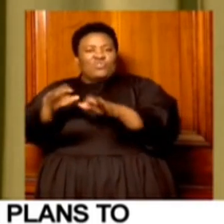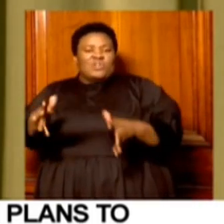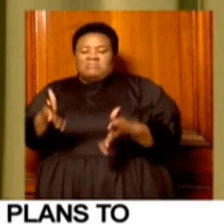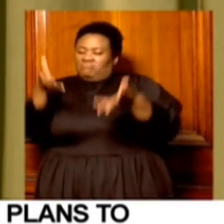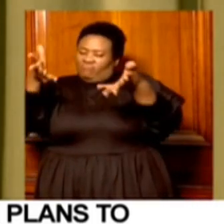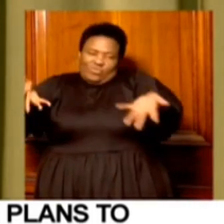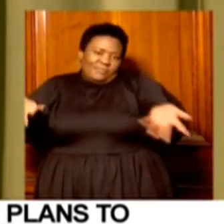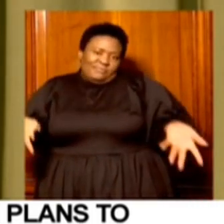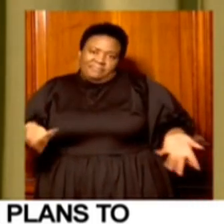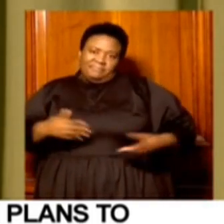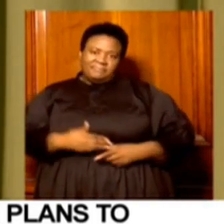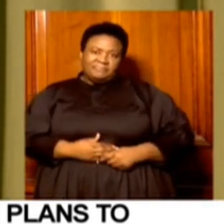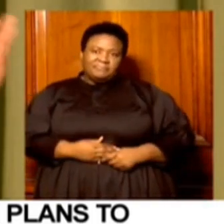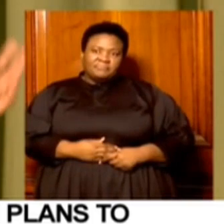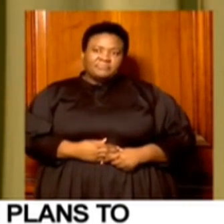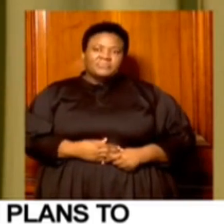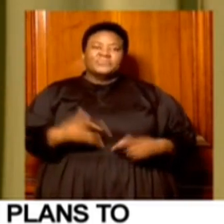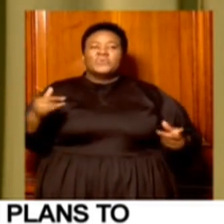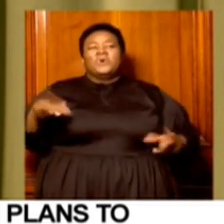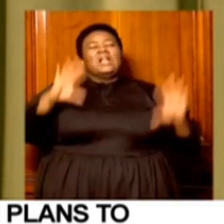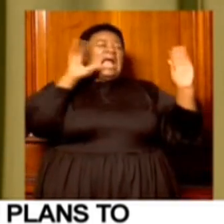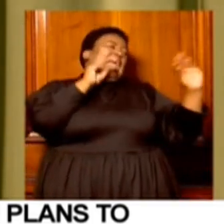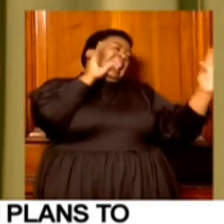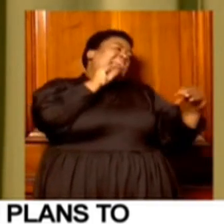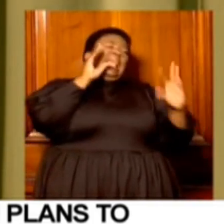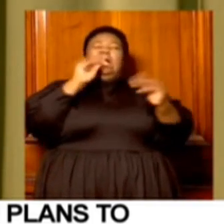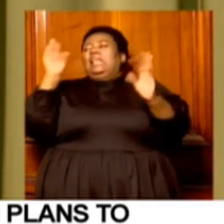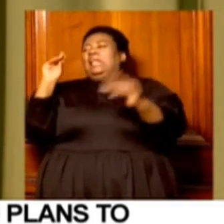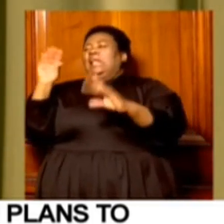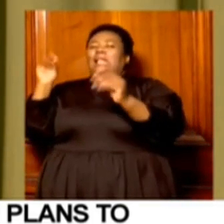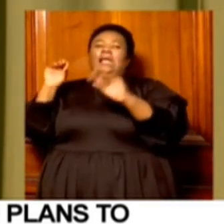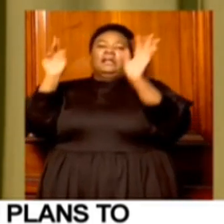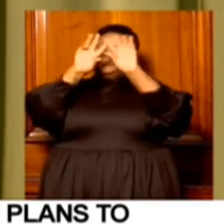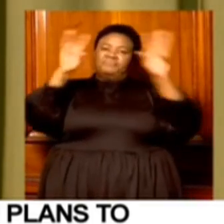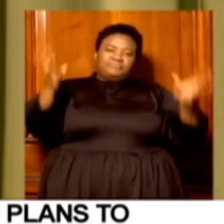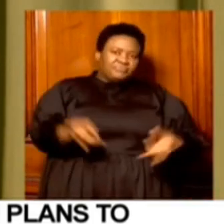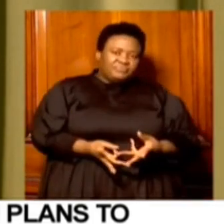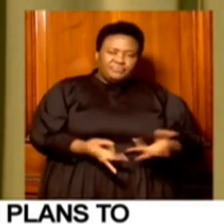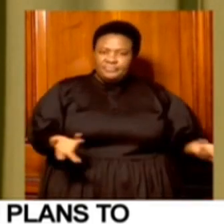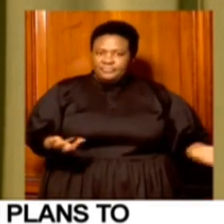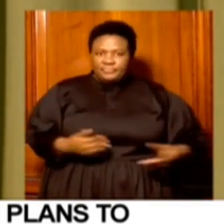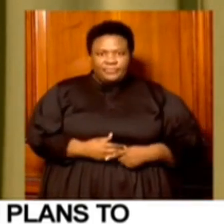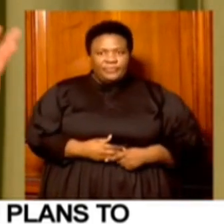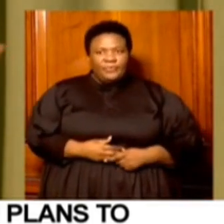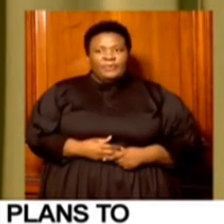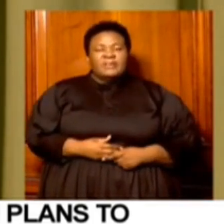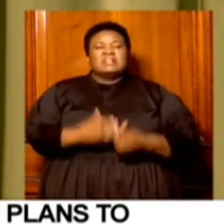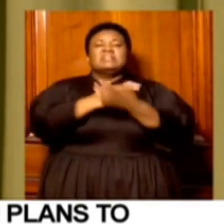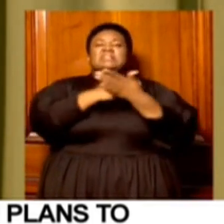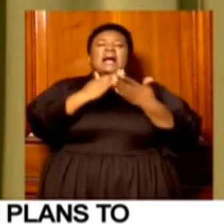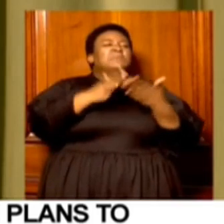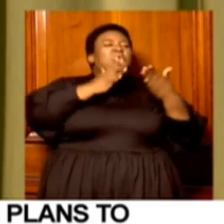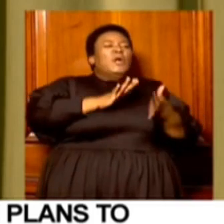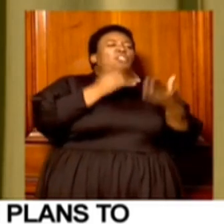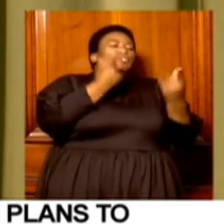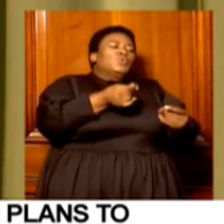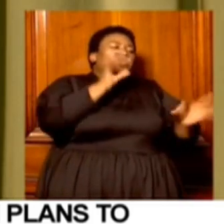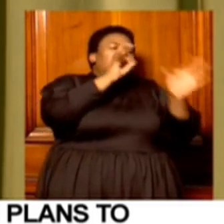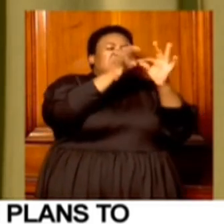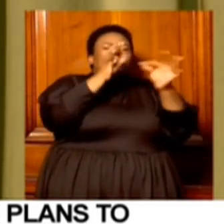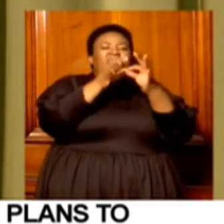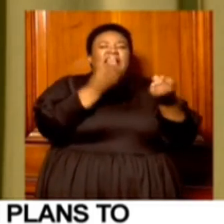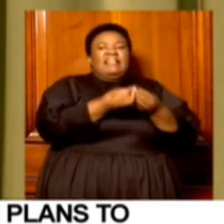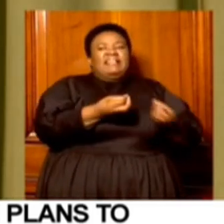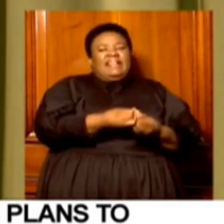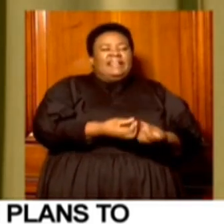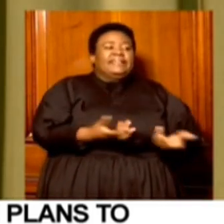so loud mouths throughout the world, even who did not want to do certain things, they are in